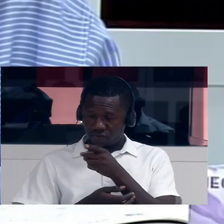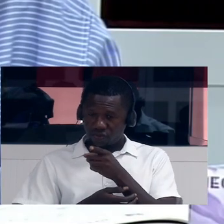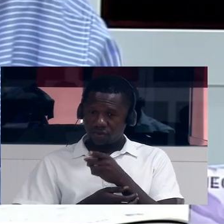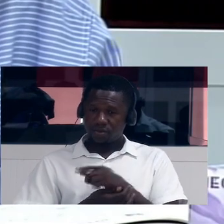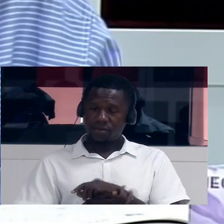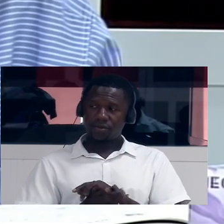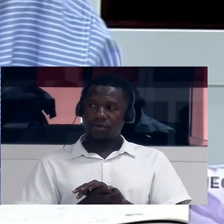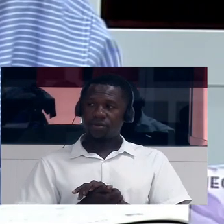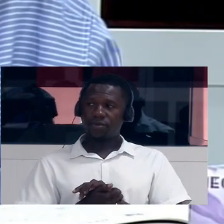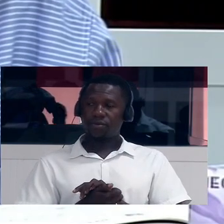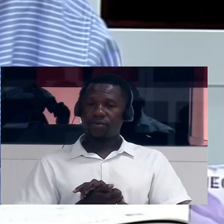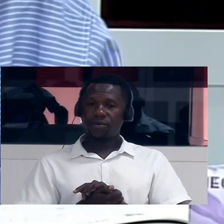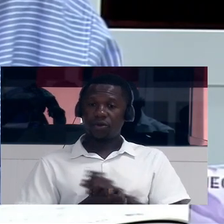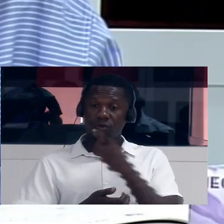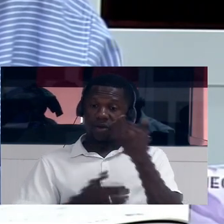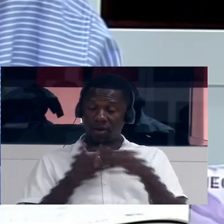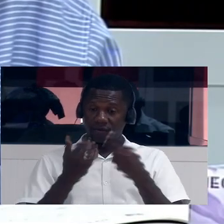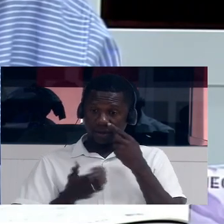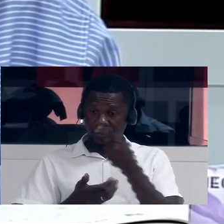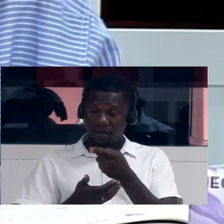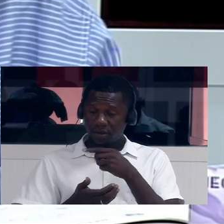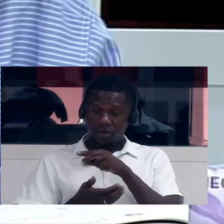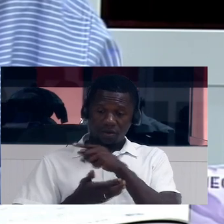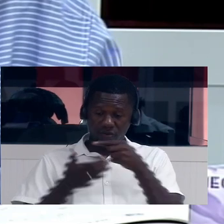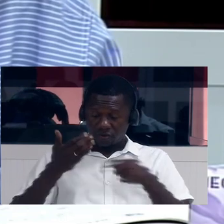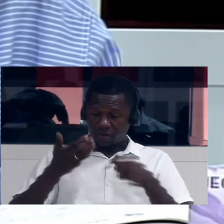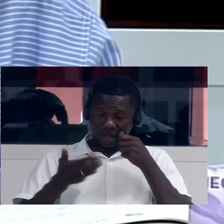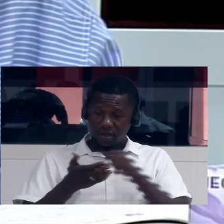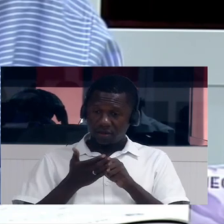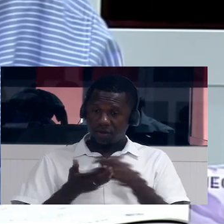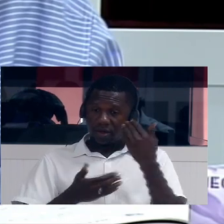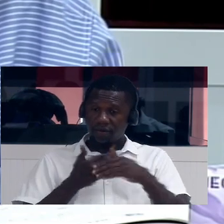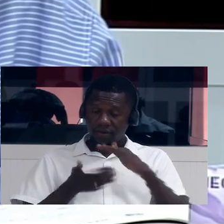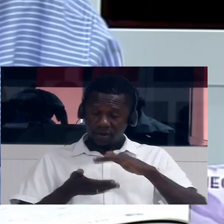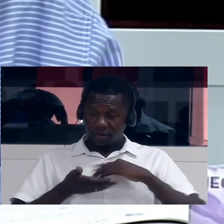No. You've never seen those letters? Never received those letters?